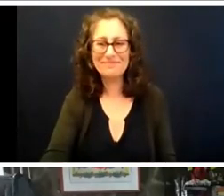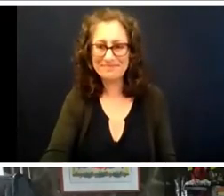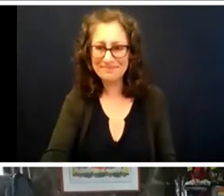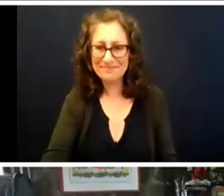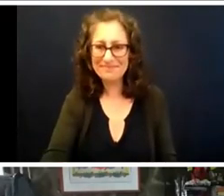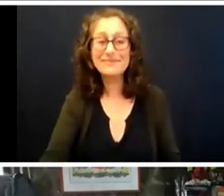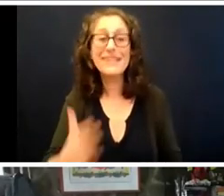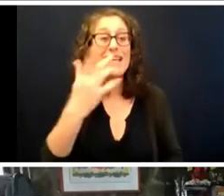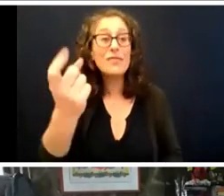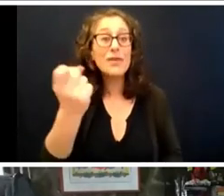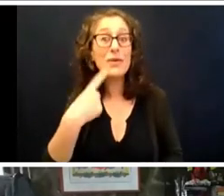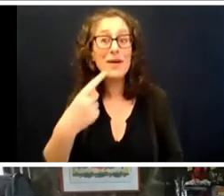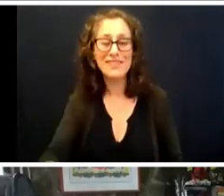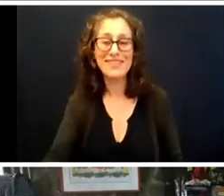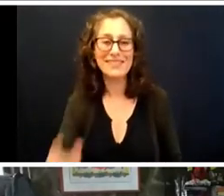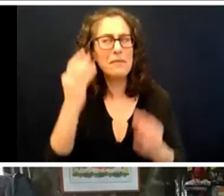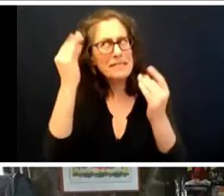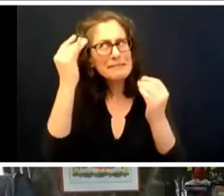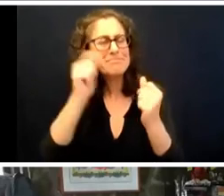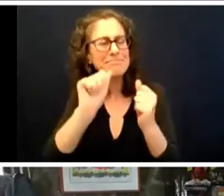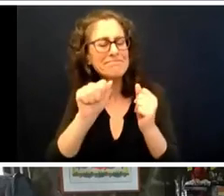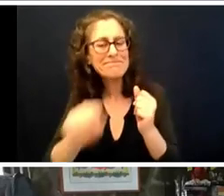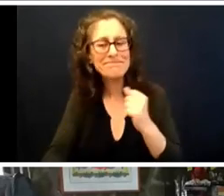that question. That really made me think. Yeah.